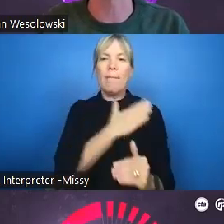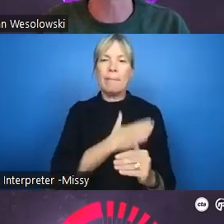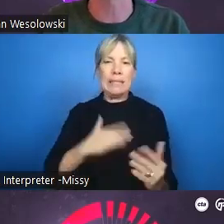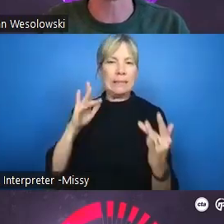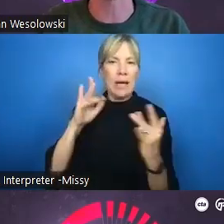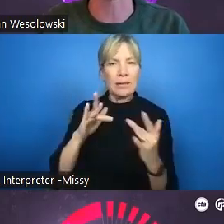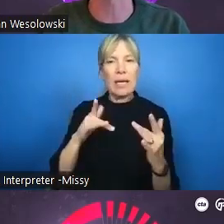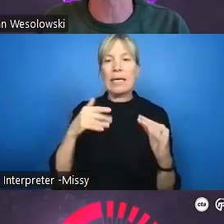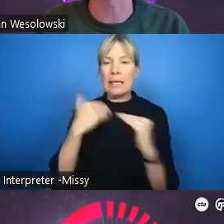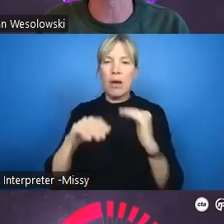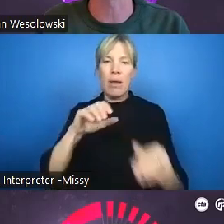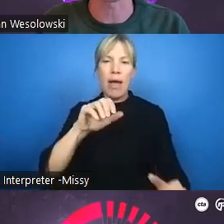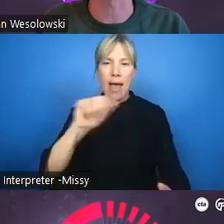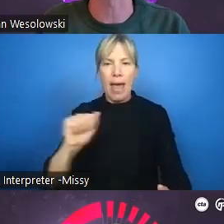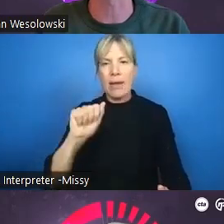via email at